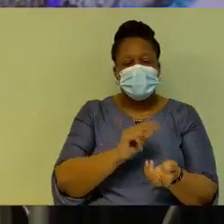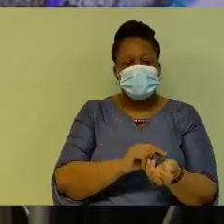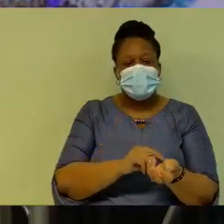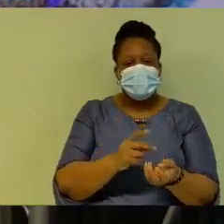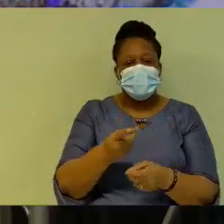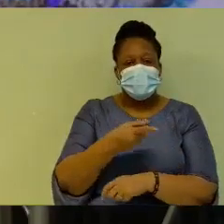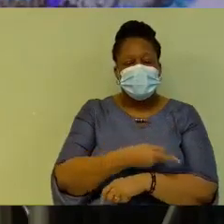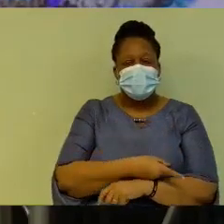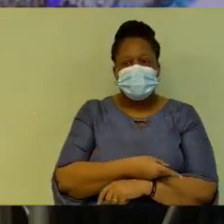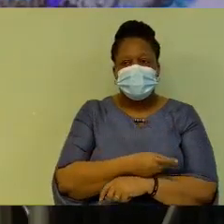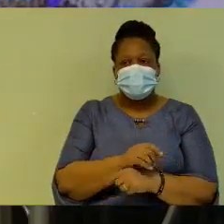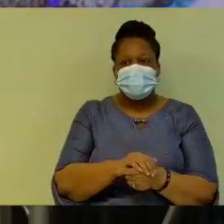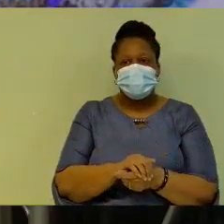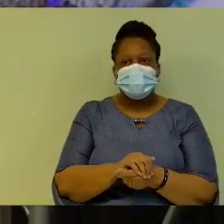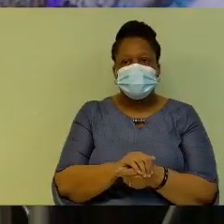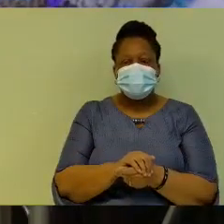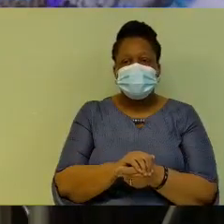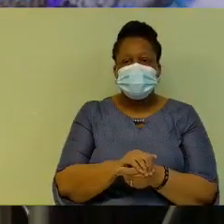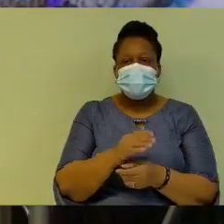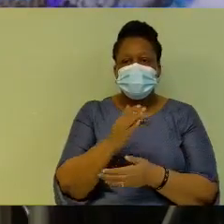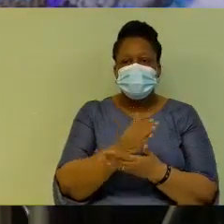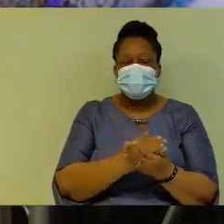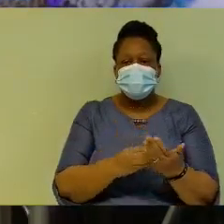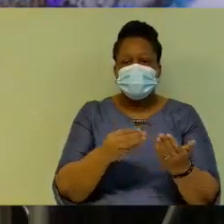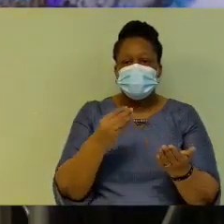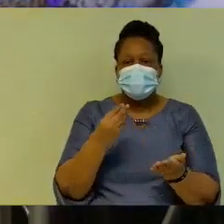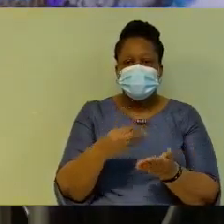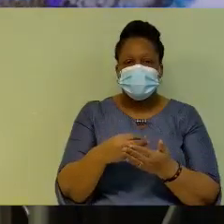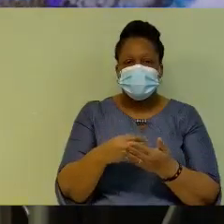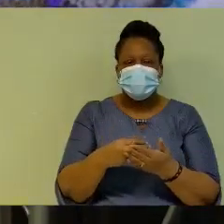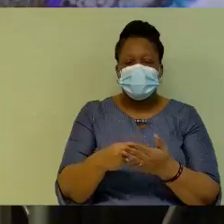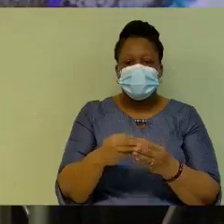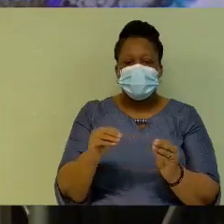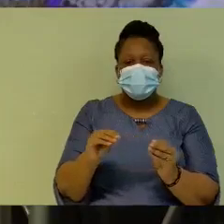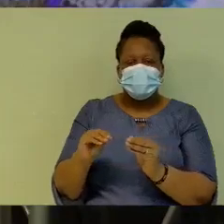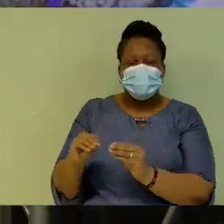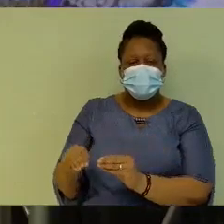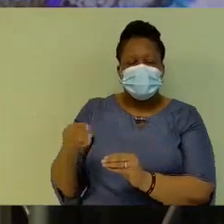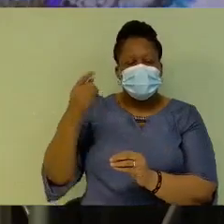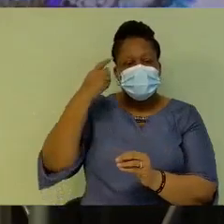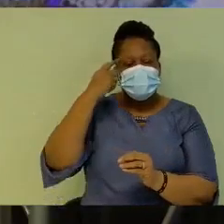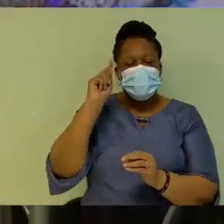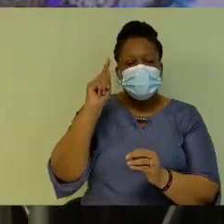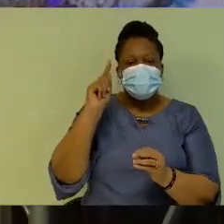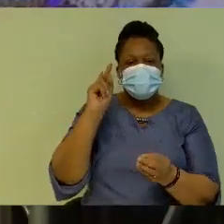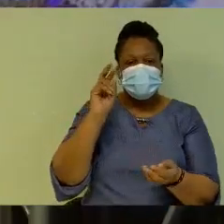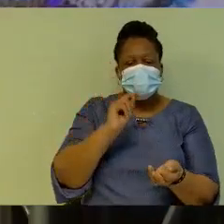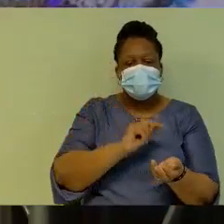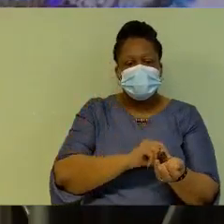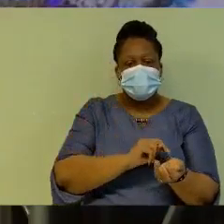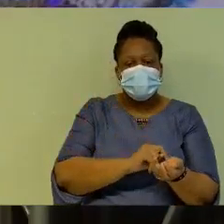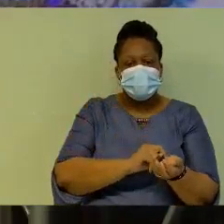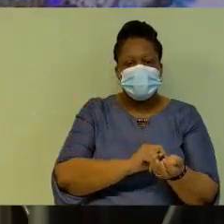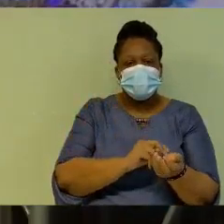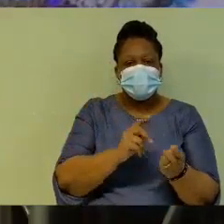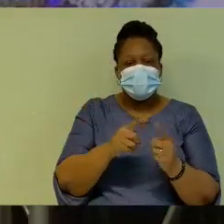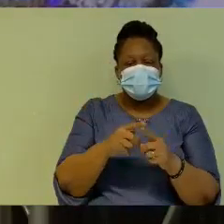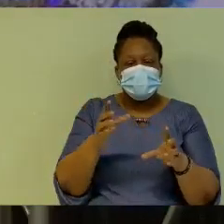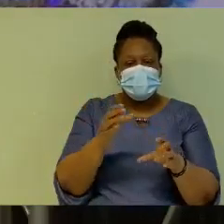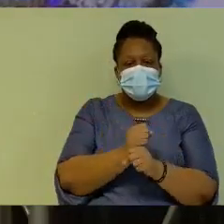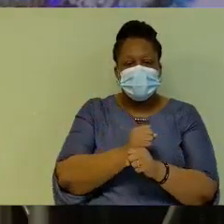was an amount allocated in the 2020 budget, delivered in December 2019,